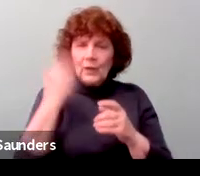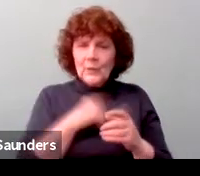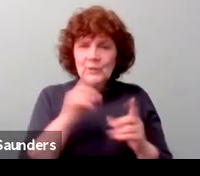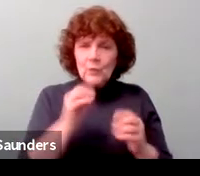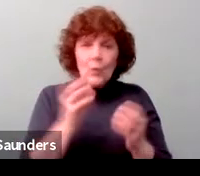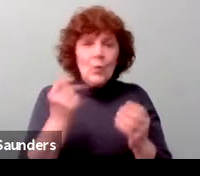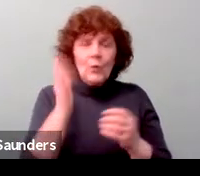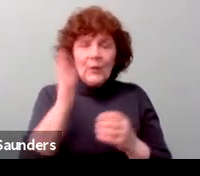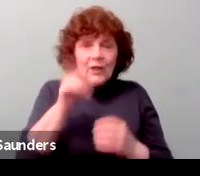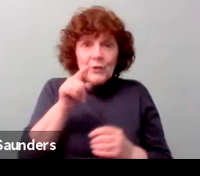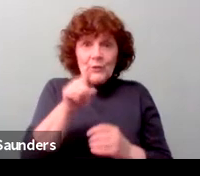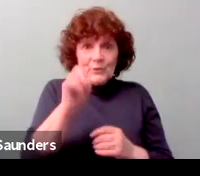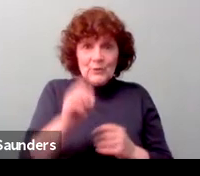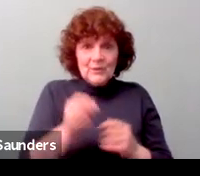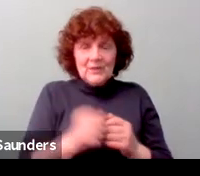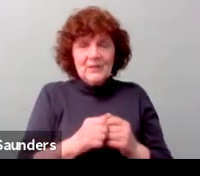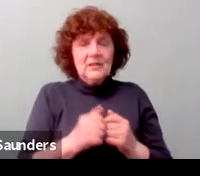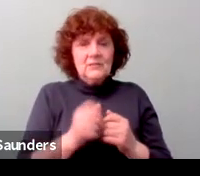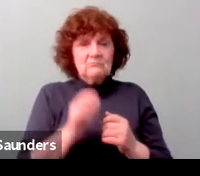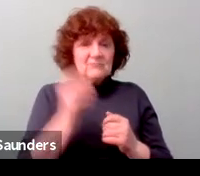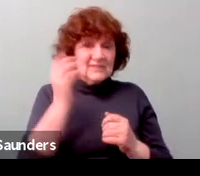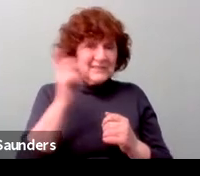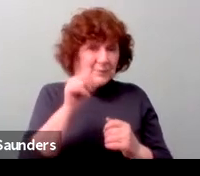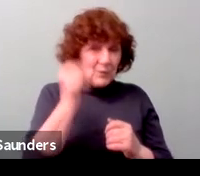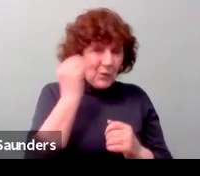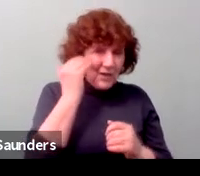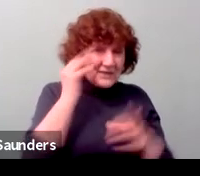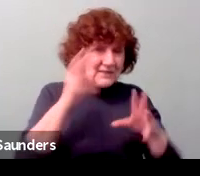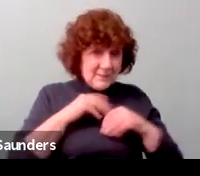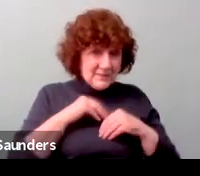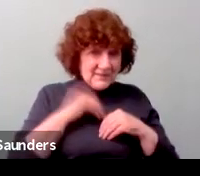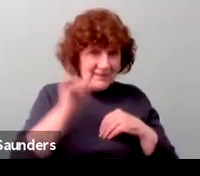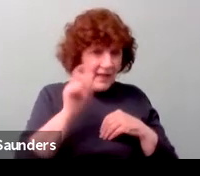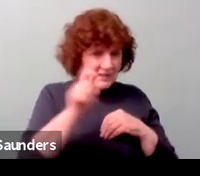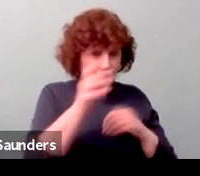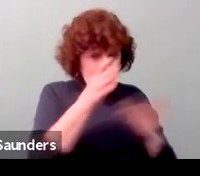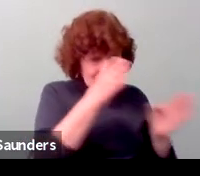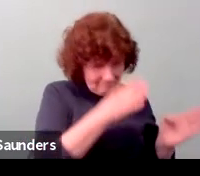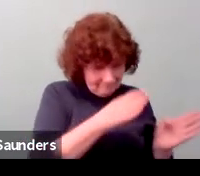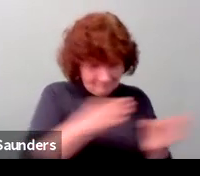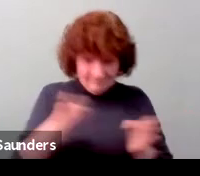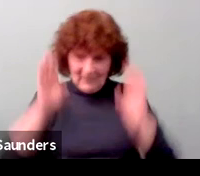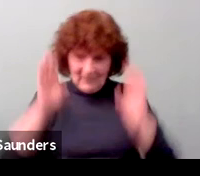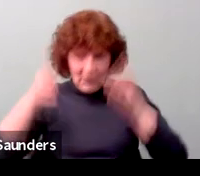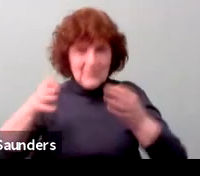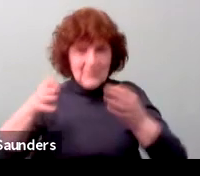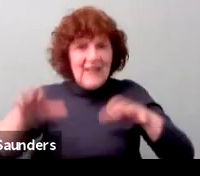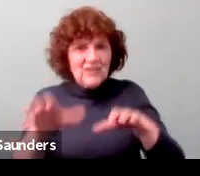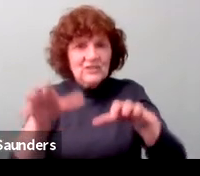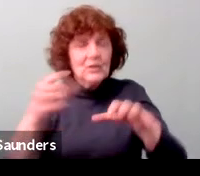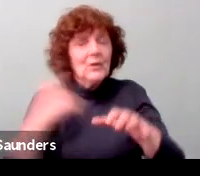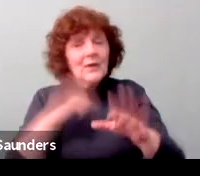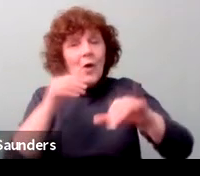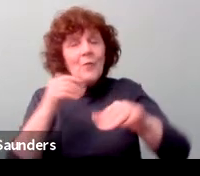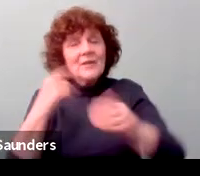is time to move from disability awareness and acceptance into action. We hope that tonight's